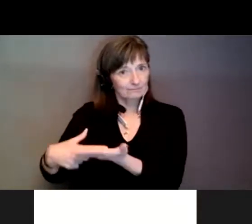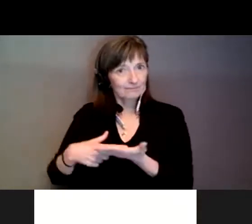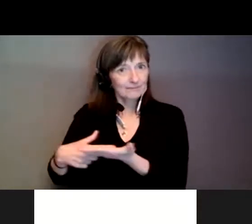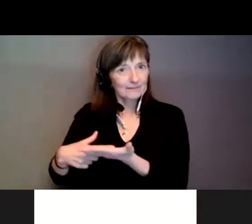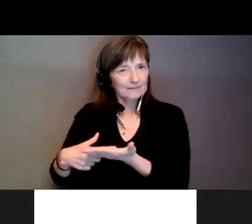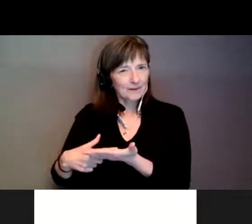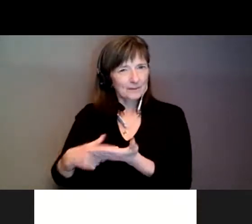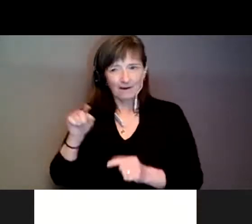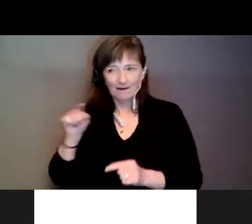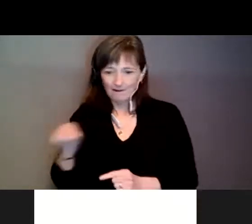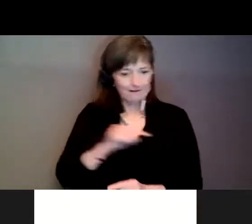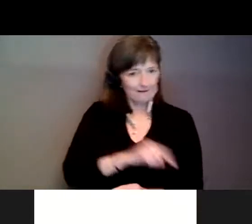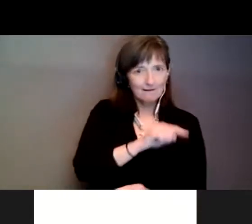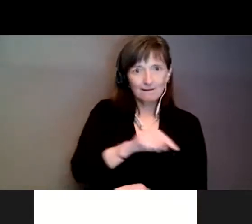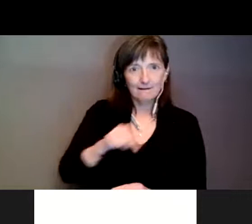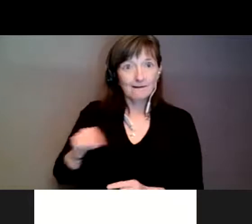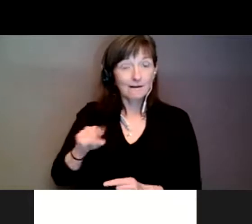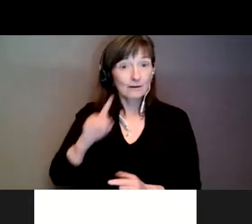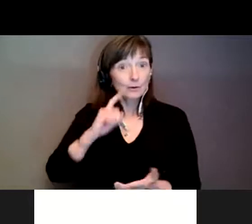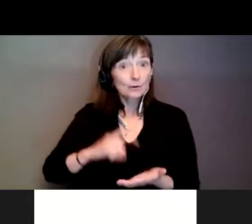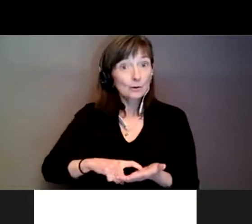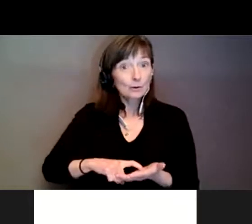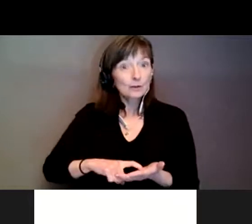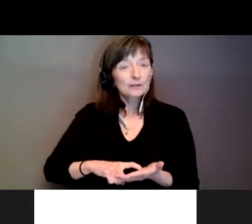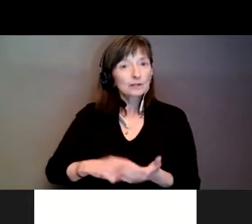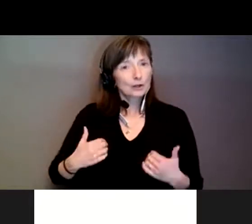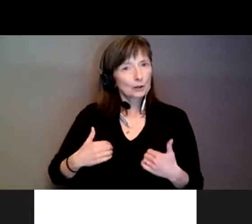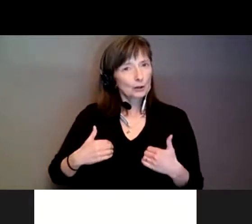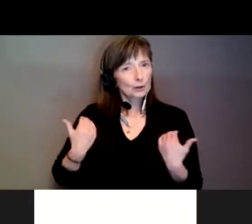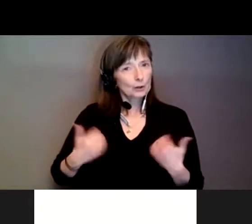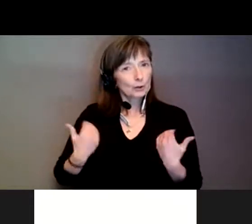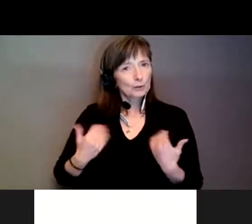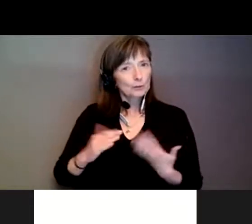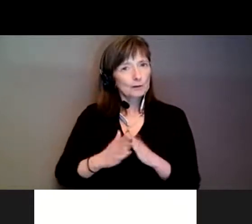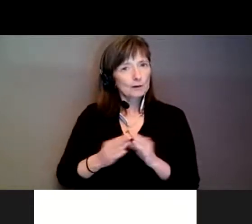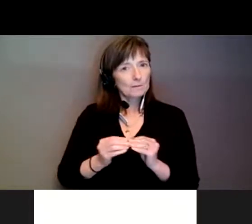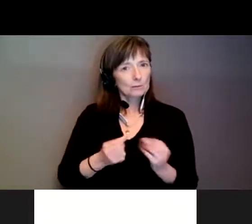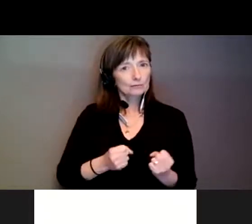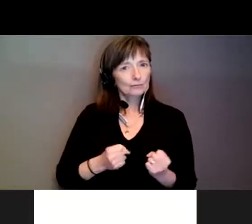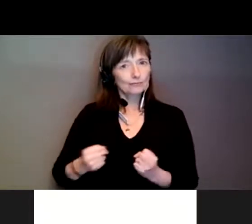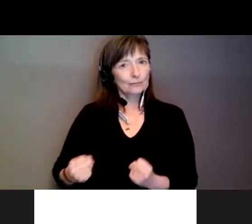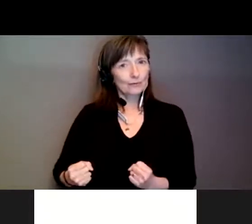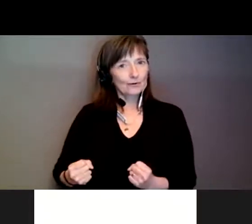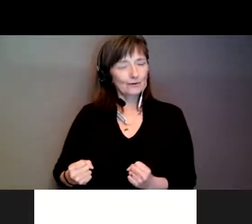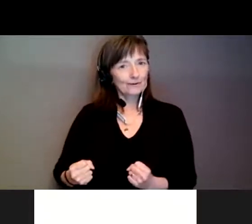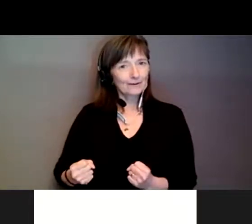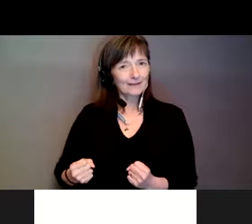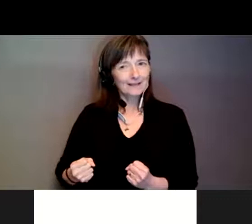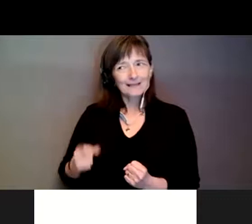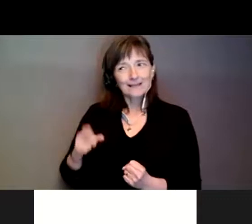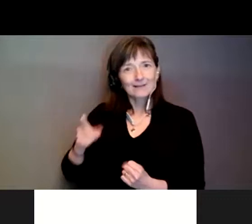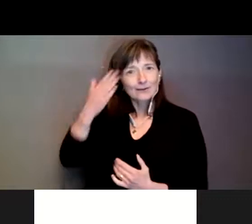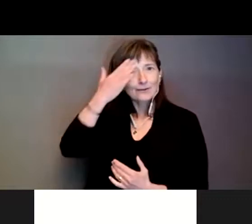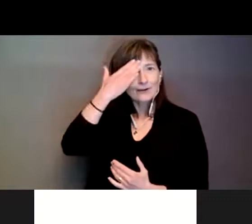discovered that it did improve the youth's resiliency, and it equipped them with improved